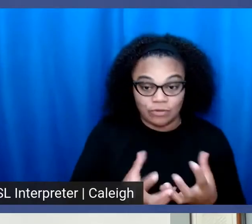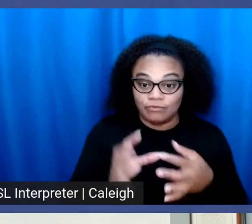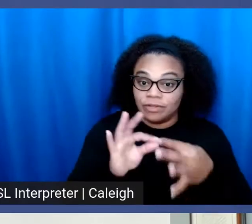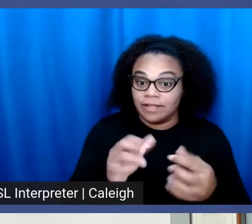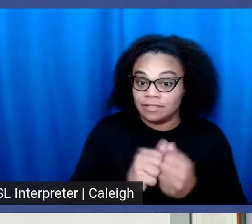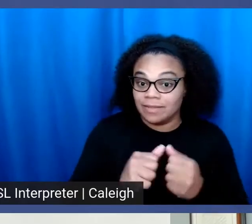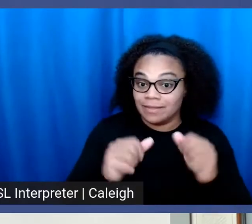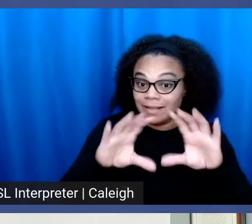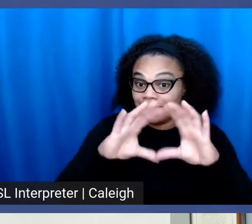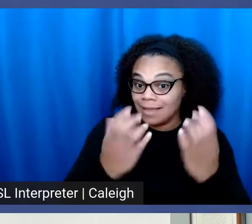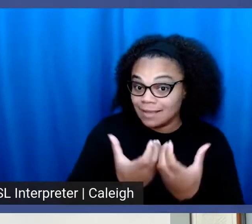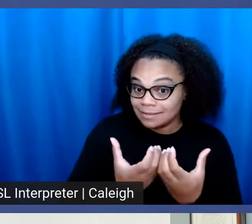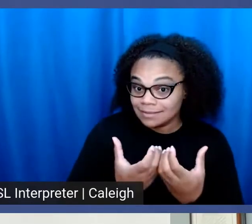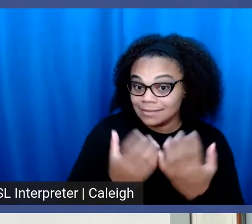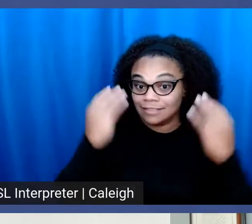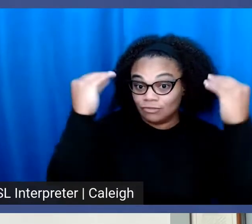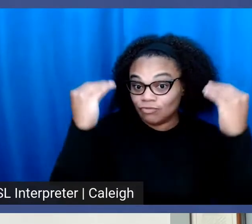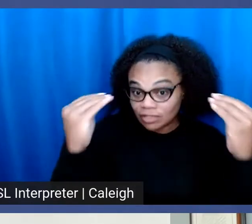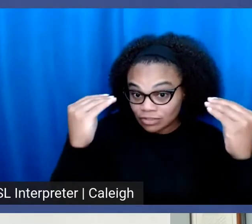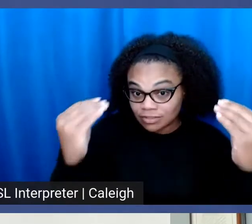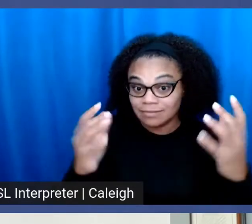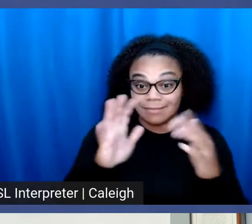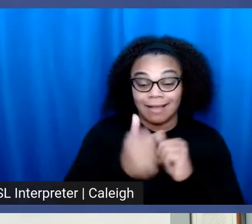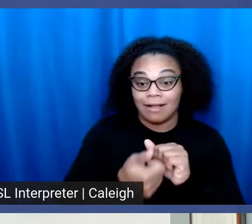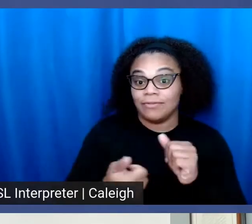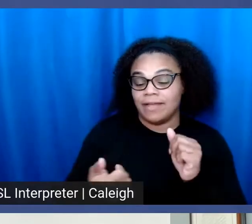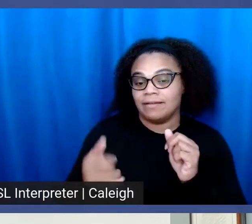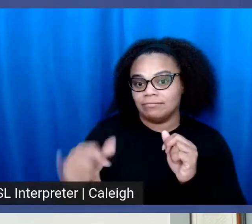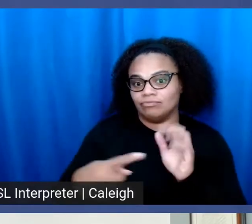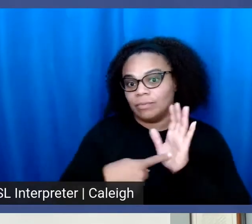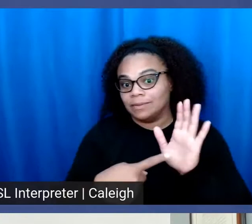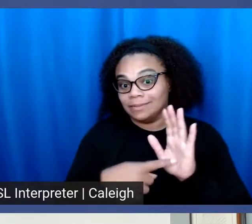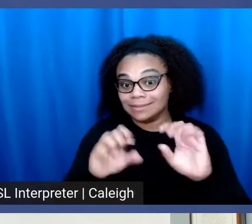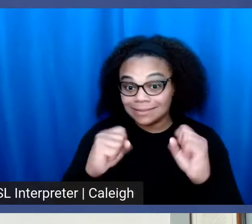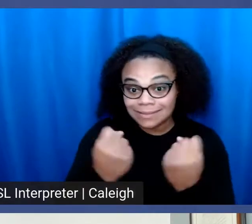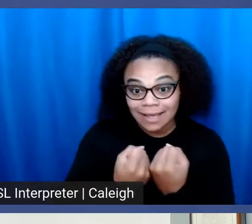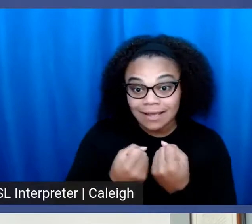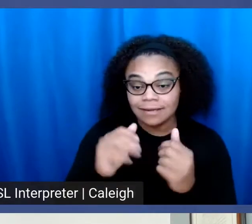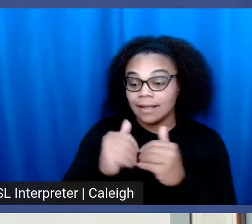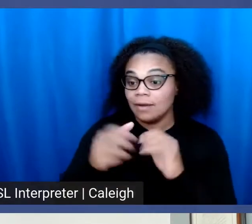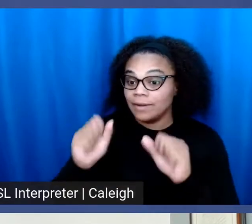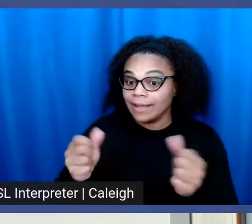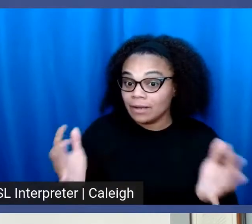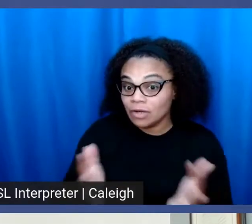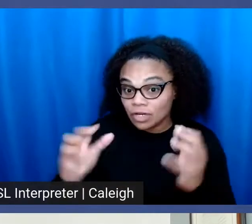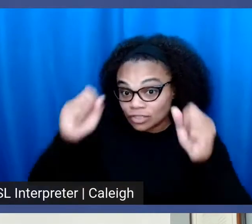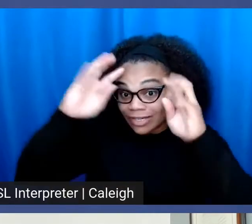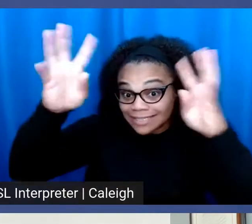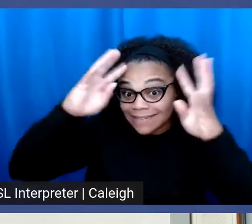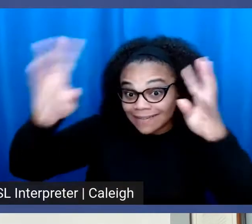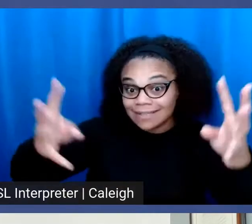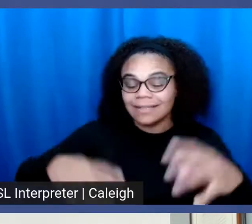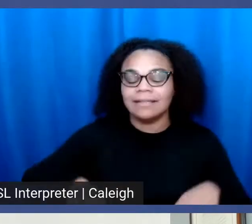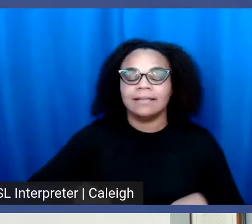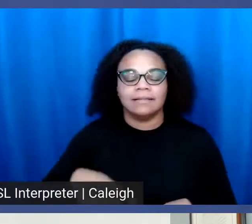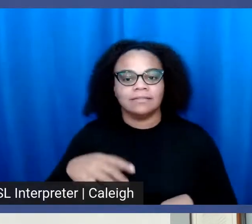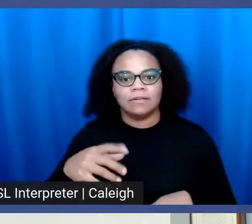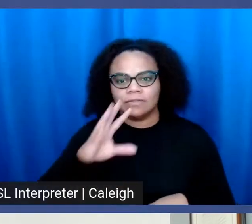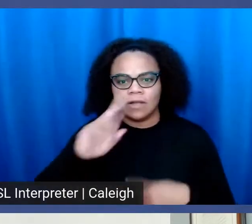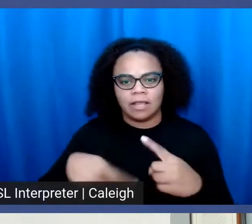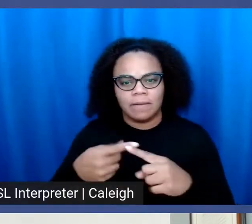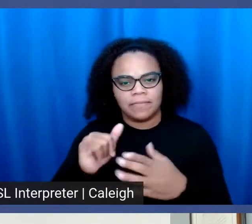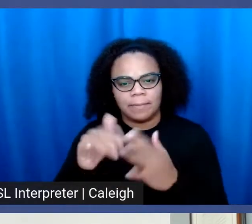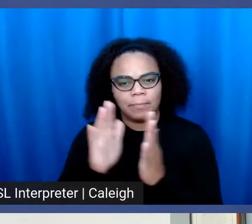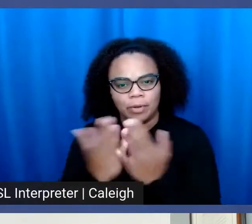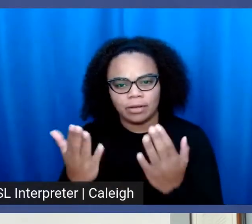reflects society, the way it could stimulate creativity, just talking about the book in context rather than in isolation.